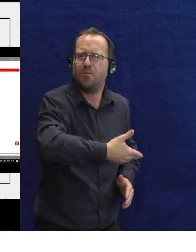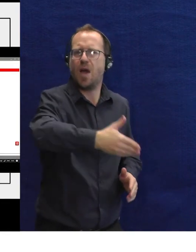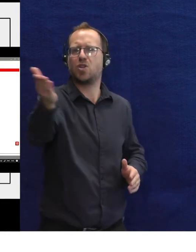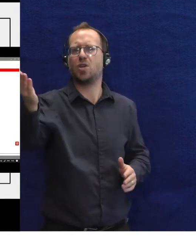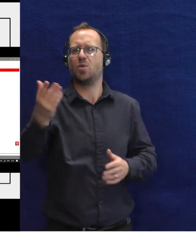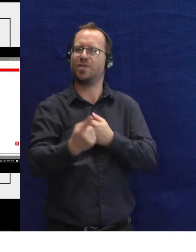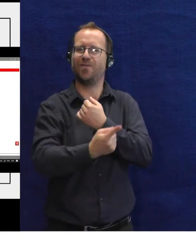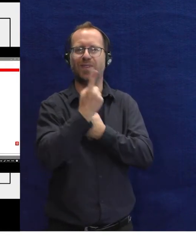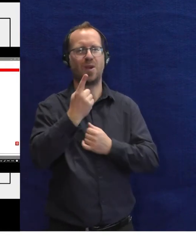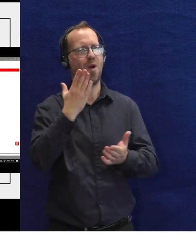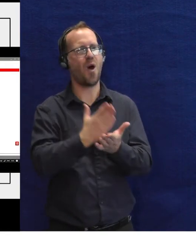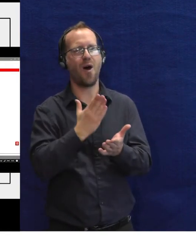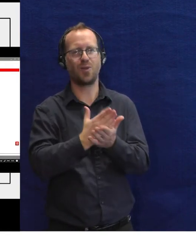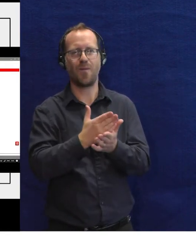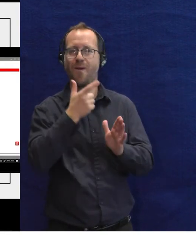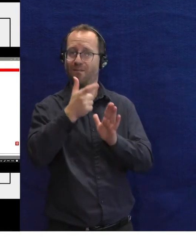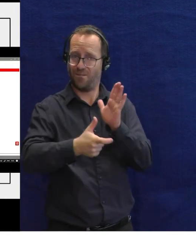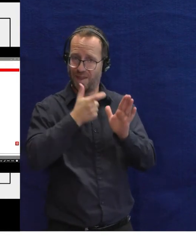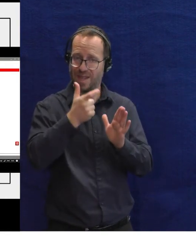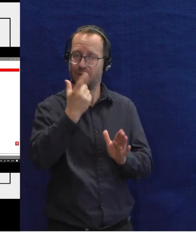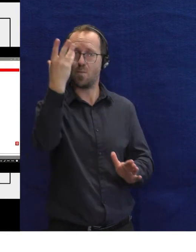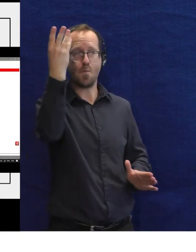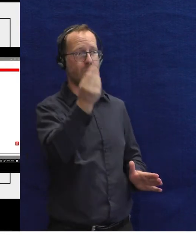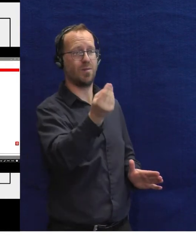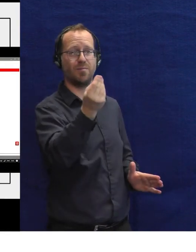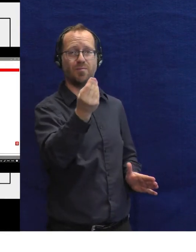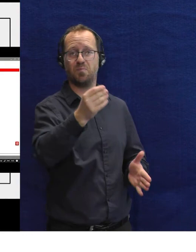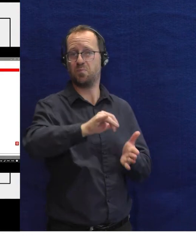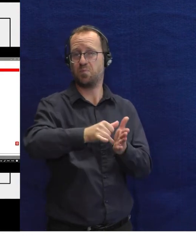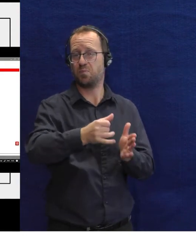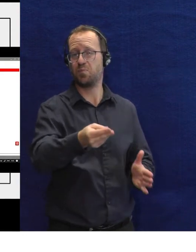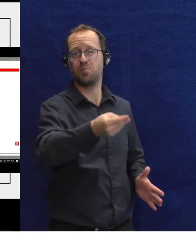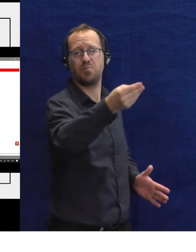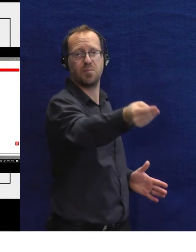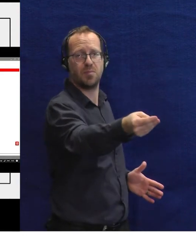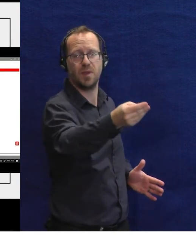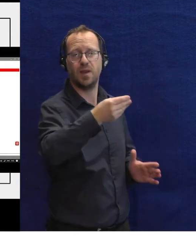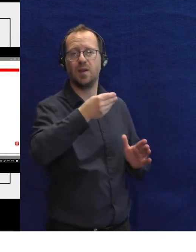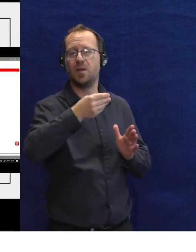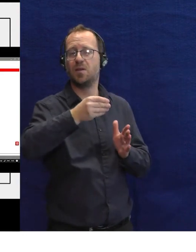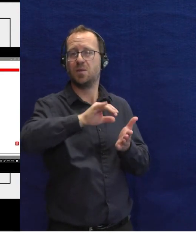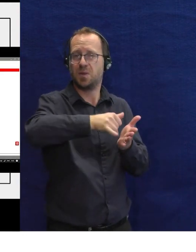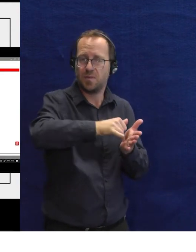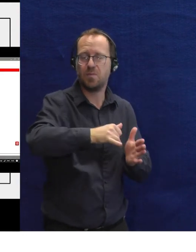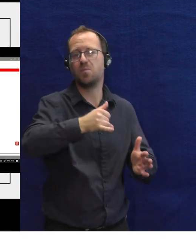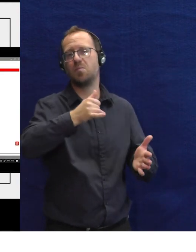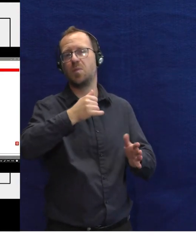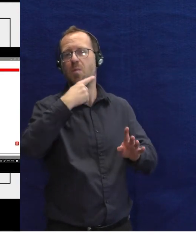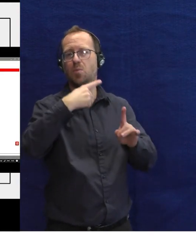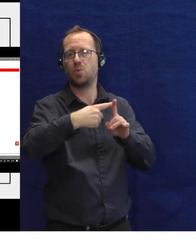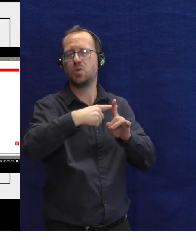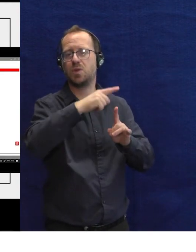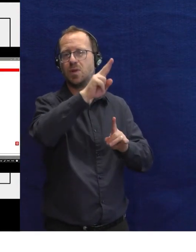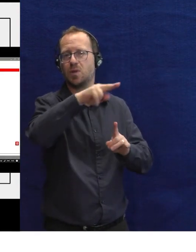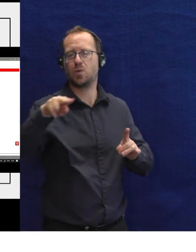final product to a user. So a movie file, a movie which we want to provide to our students or to our